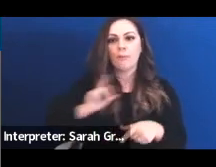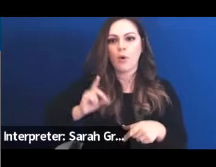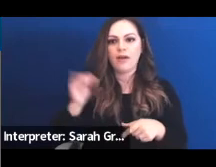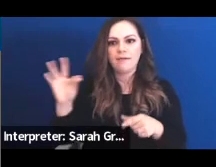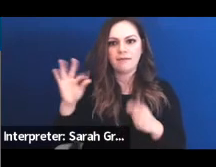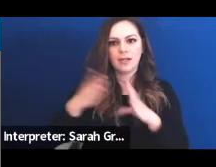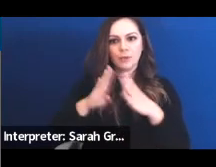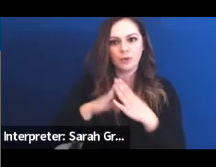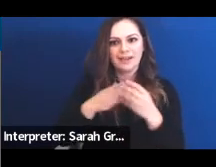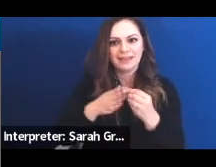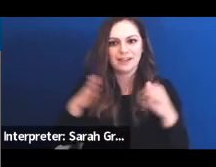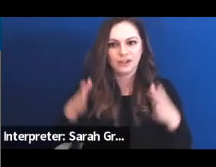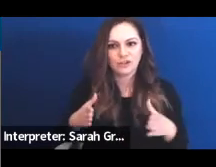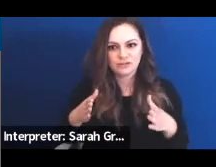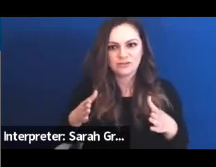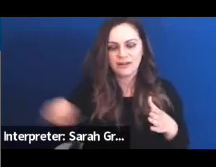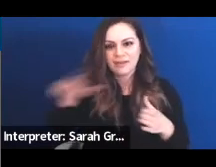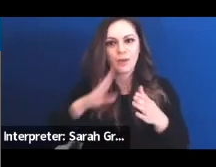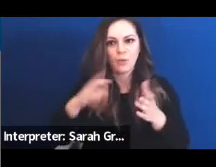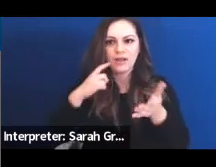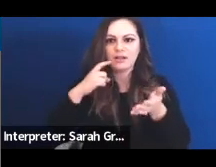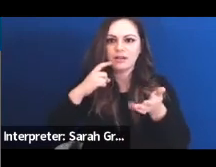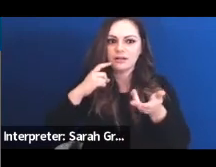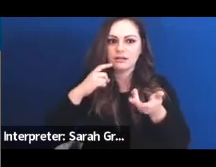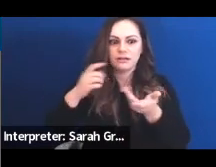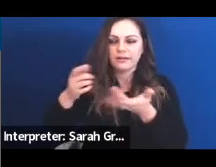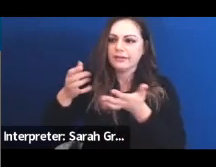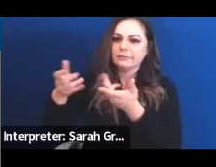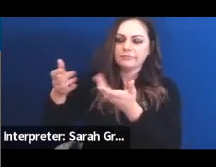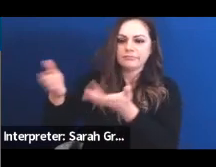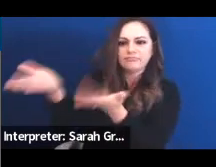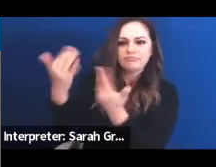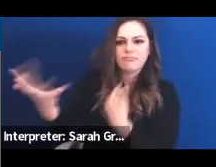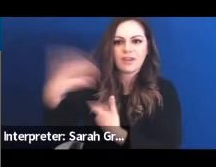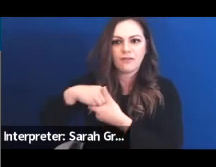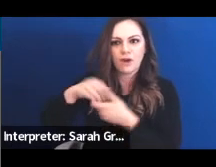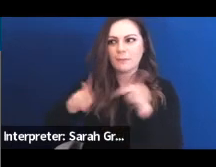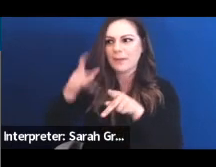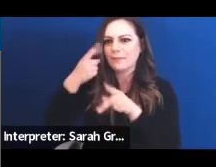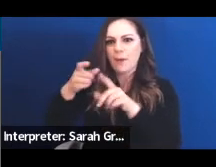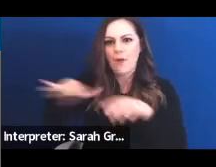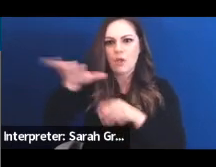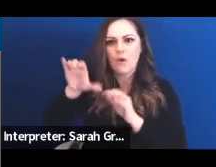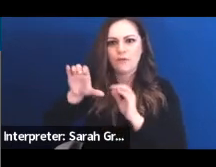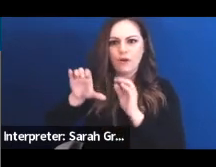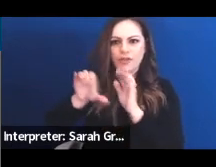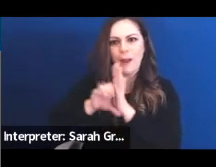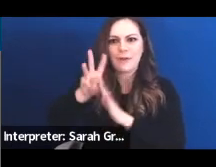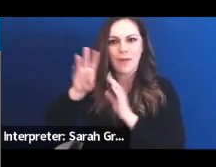of the various Kentucky communities across the Commonwealth to really inform the